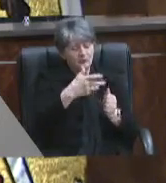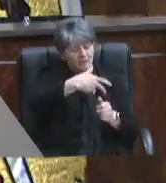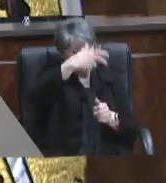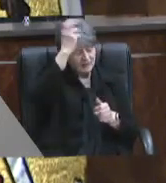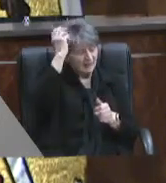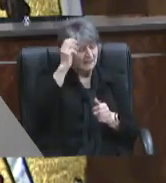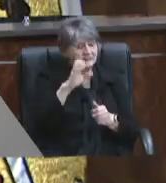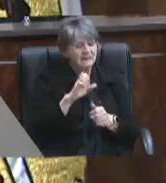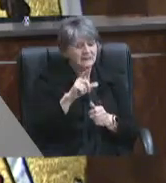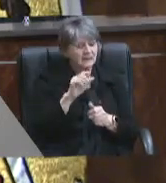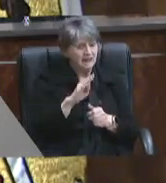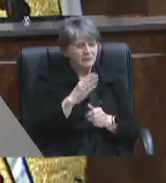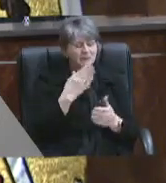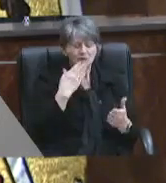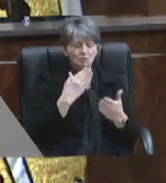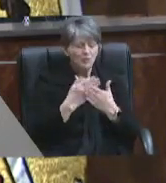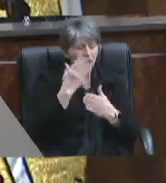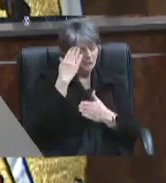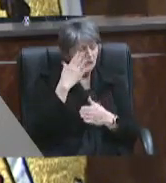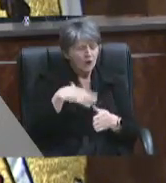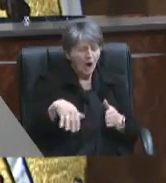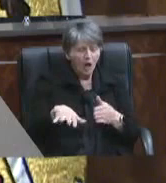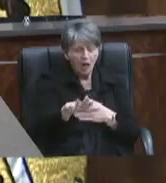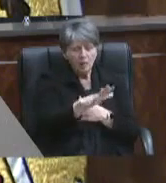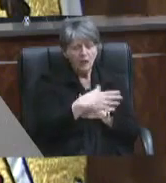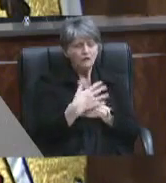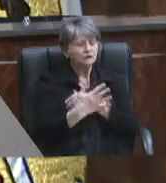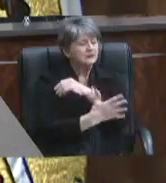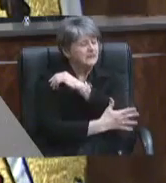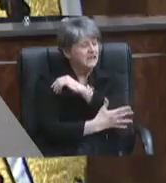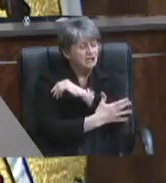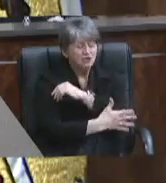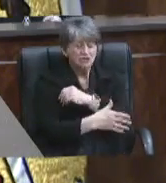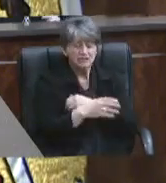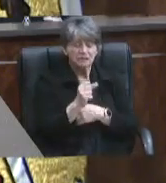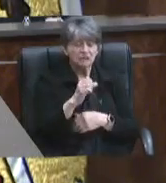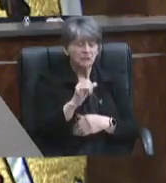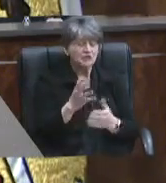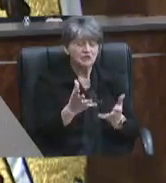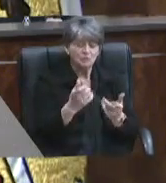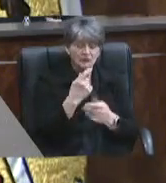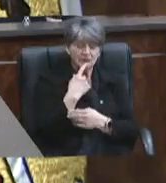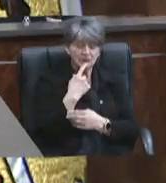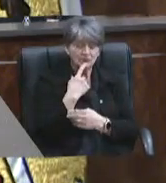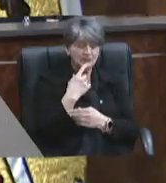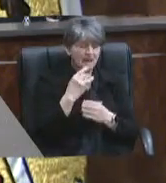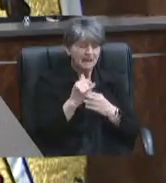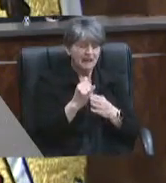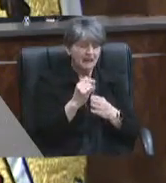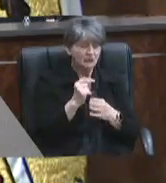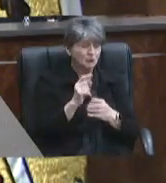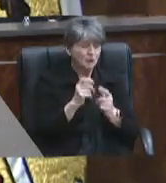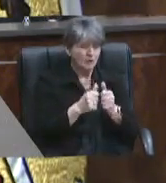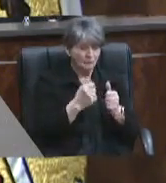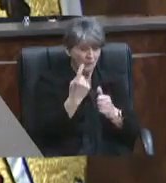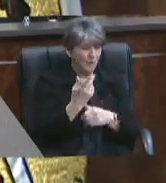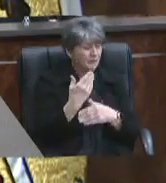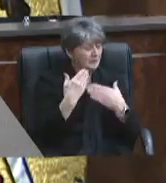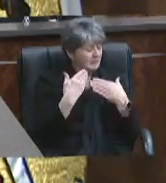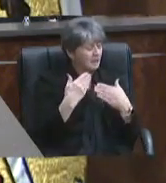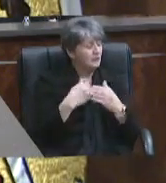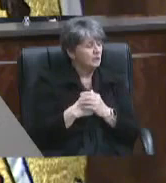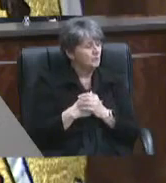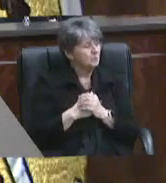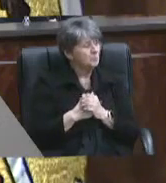well known all over the nation. So I just wanted to mention that to everyone. Thank you,